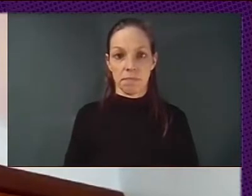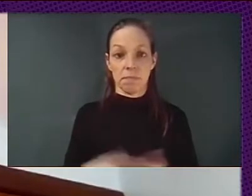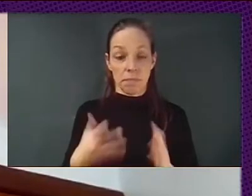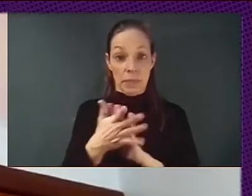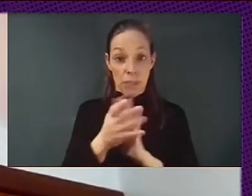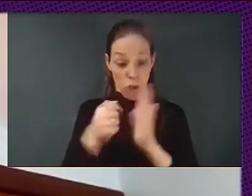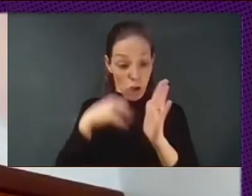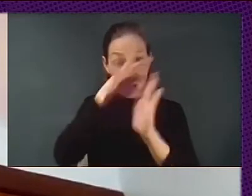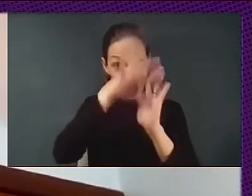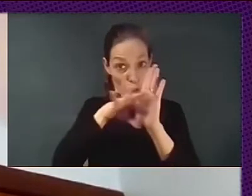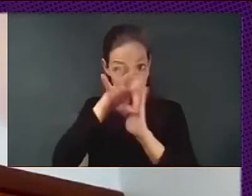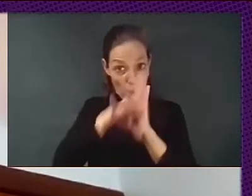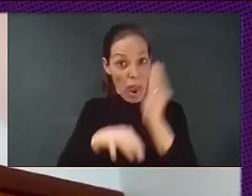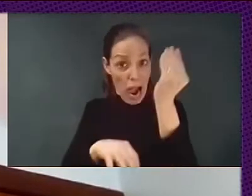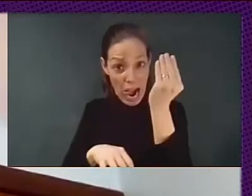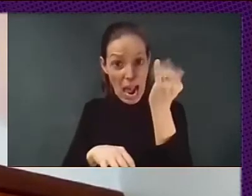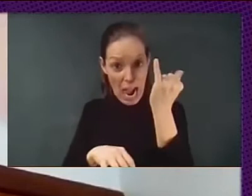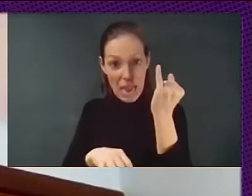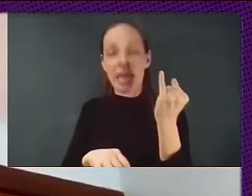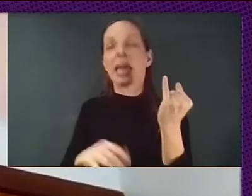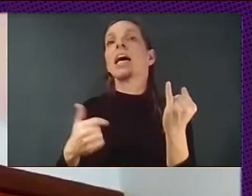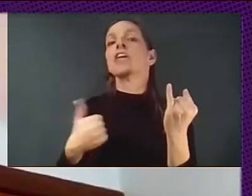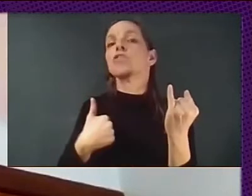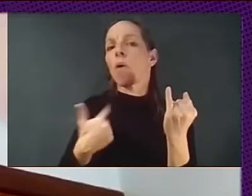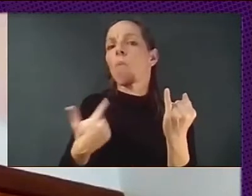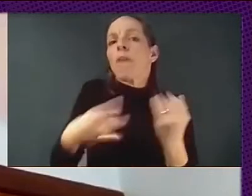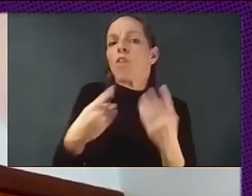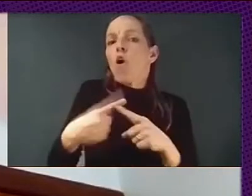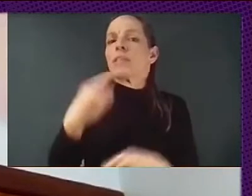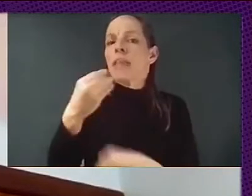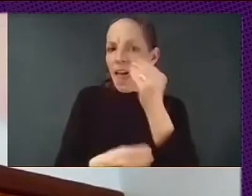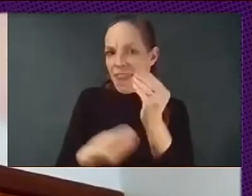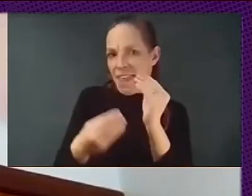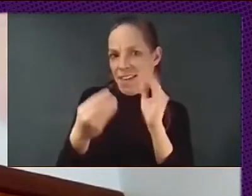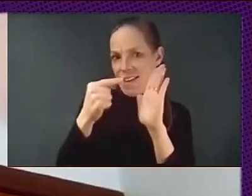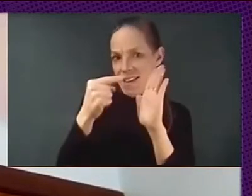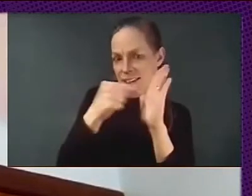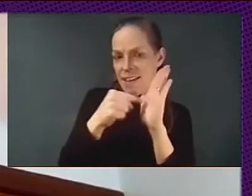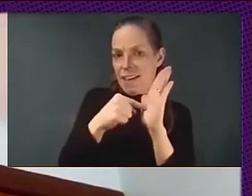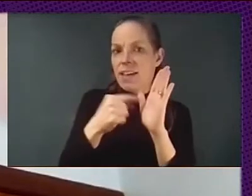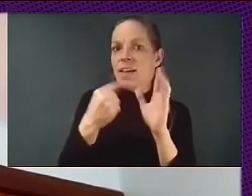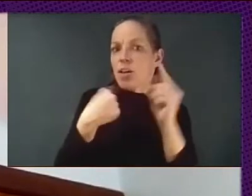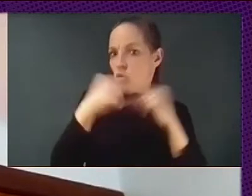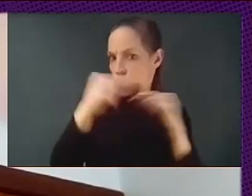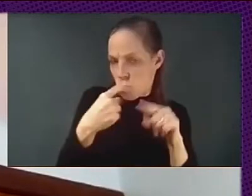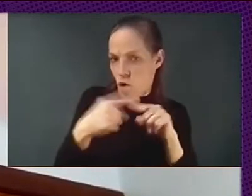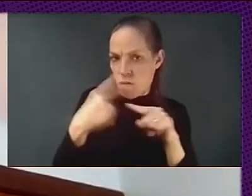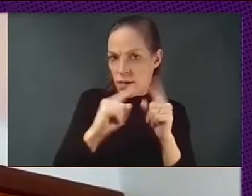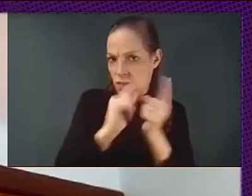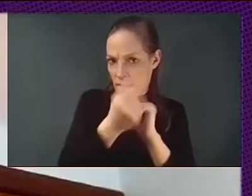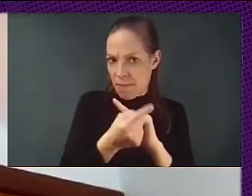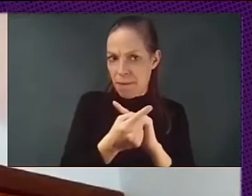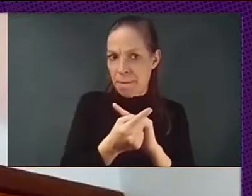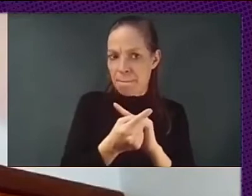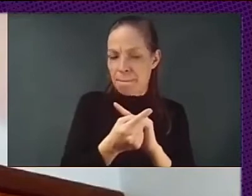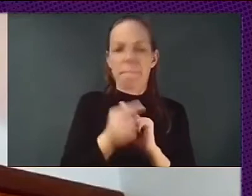copyleft, which basically said that the terms of this license are such that the same freedoms must be granted perpetually